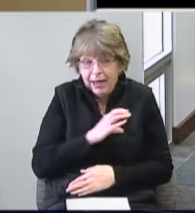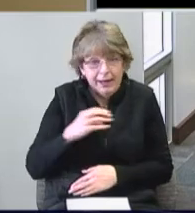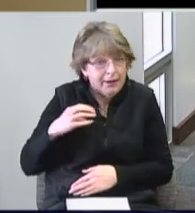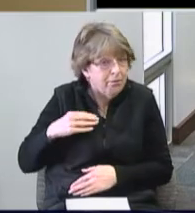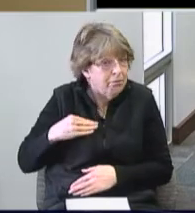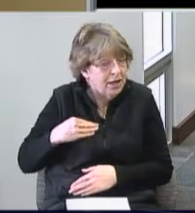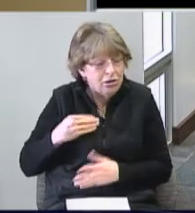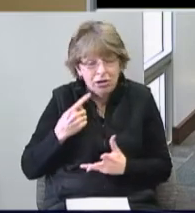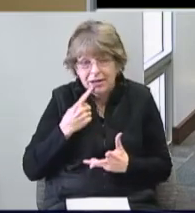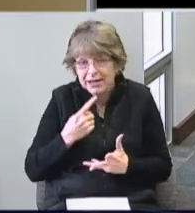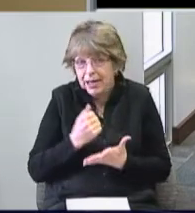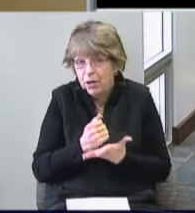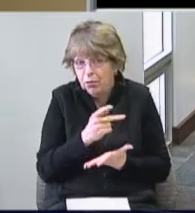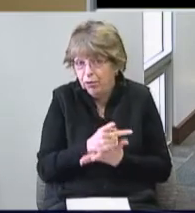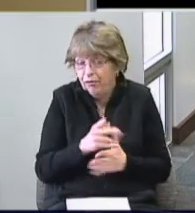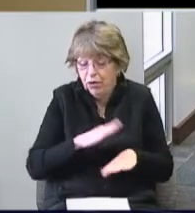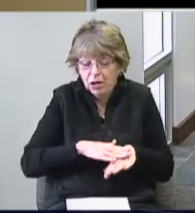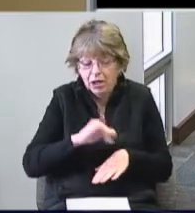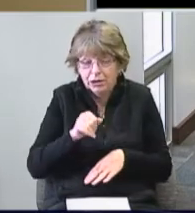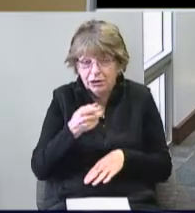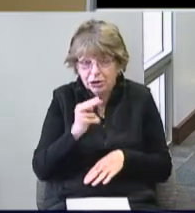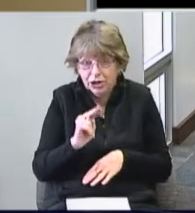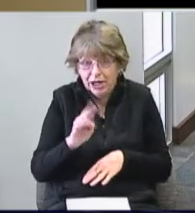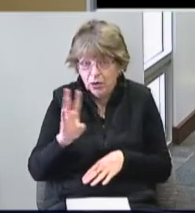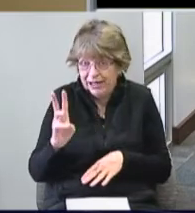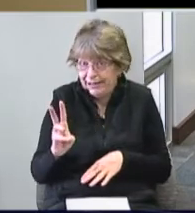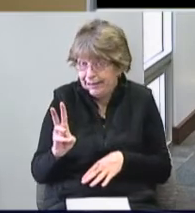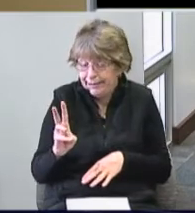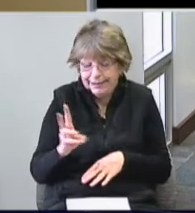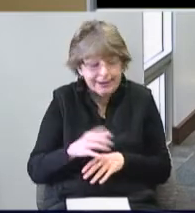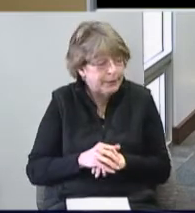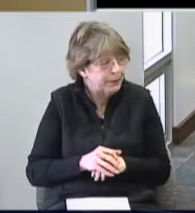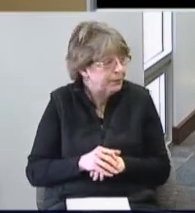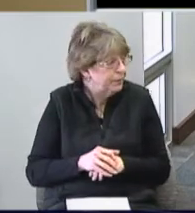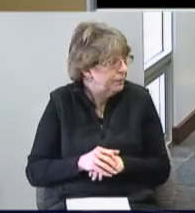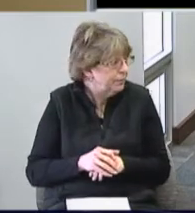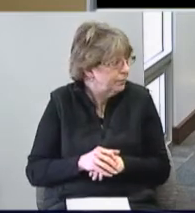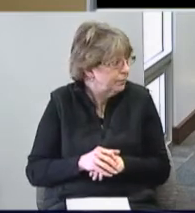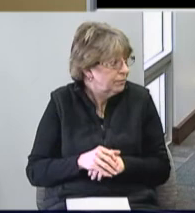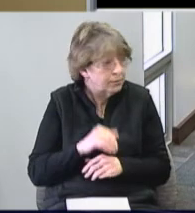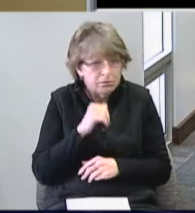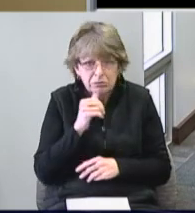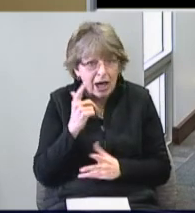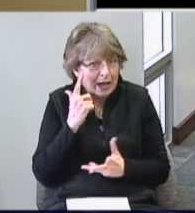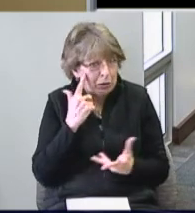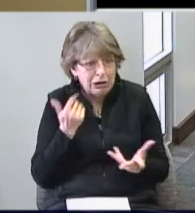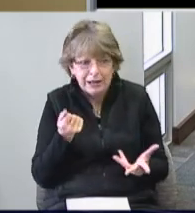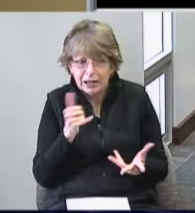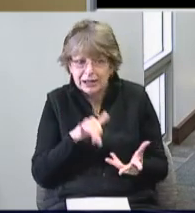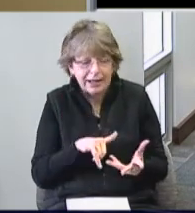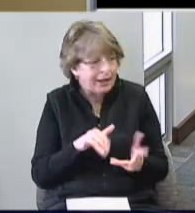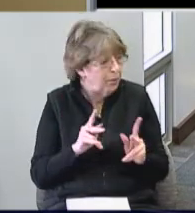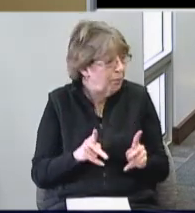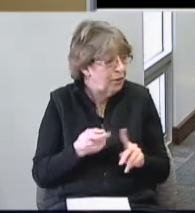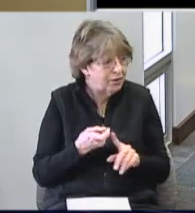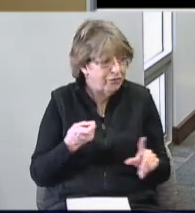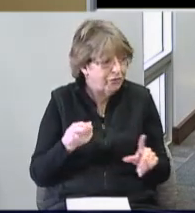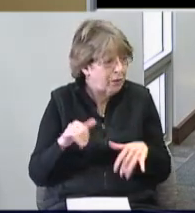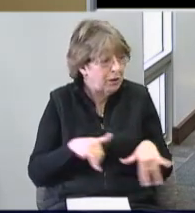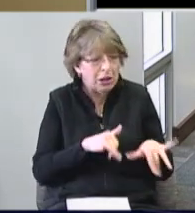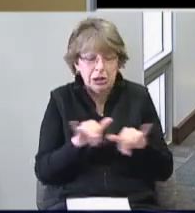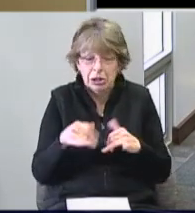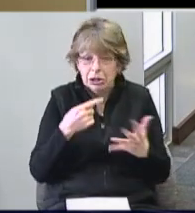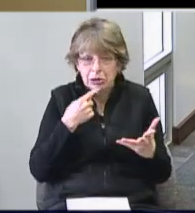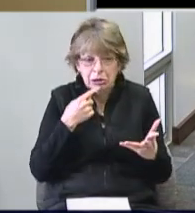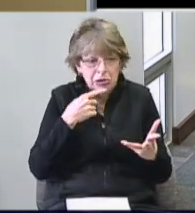recommended approval on January 6th, and I don't think there was anyone from the general public who attended